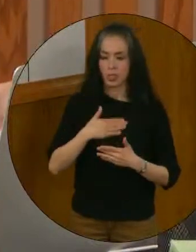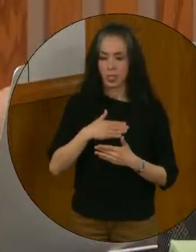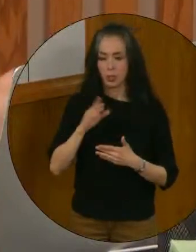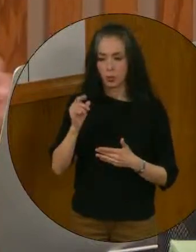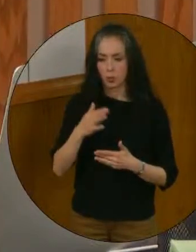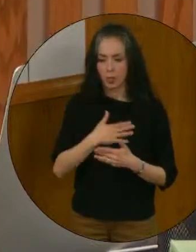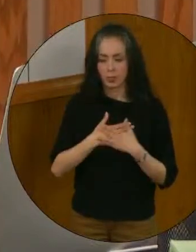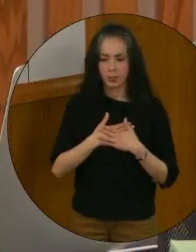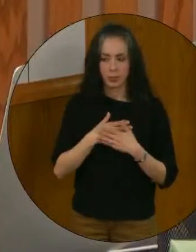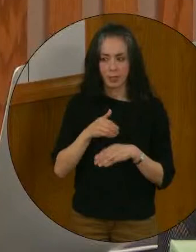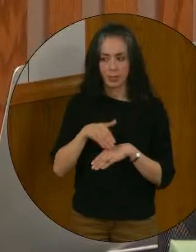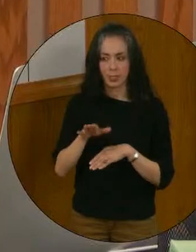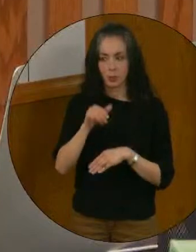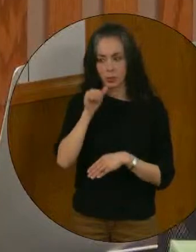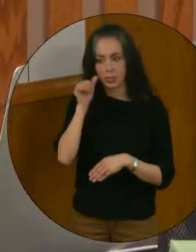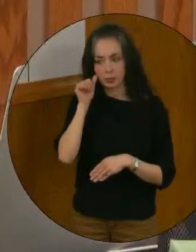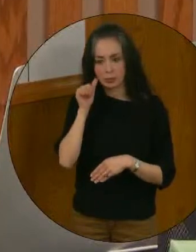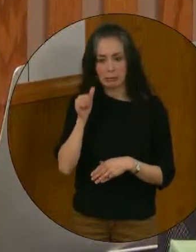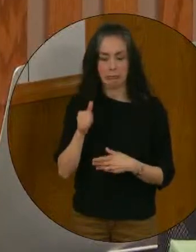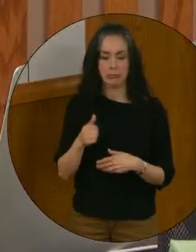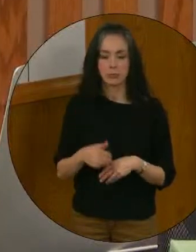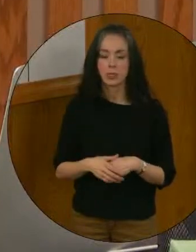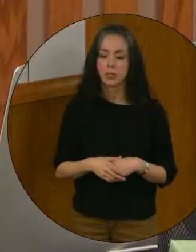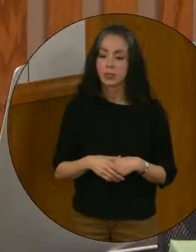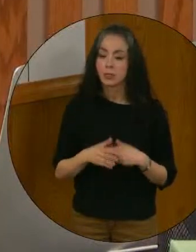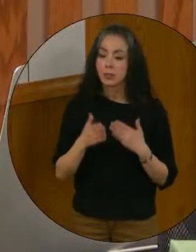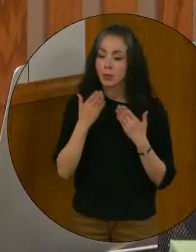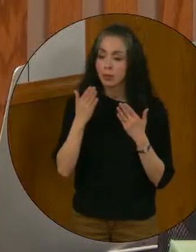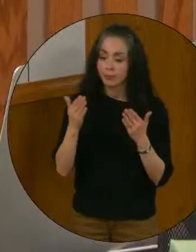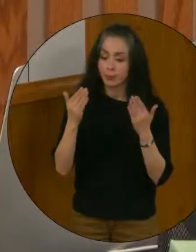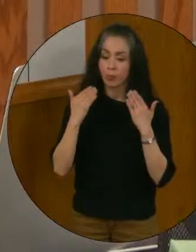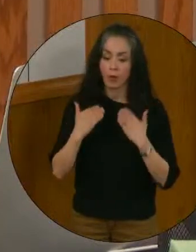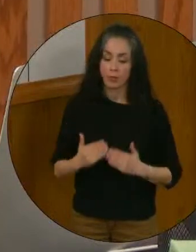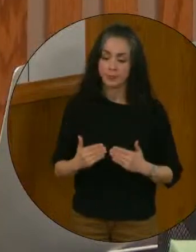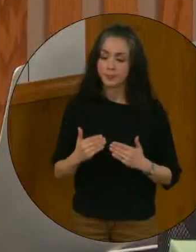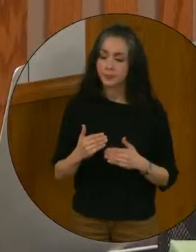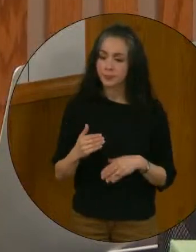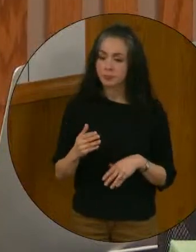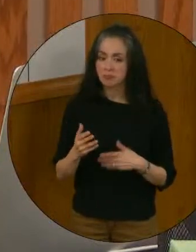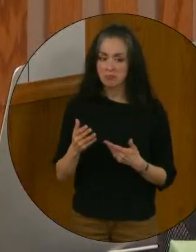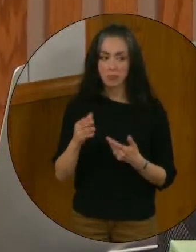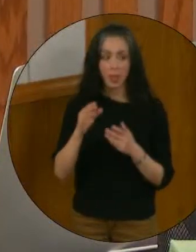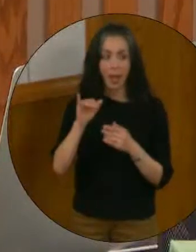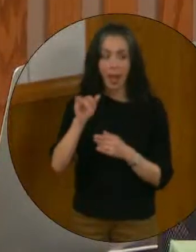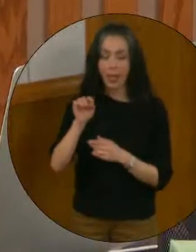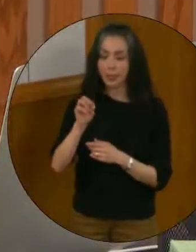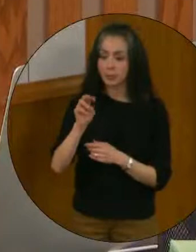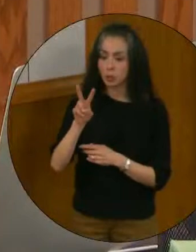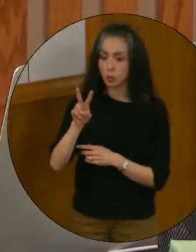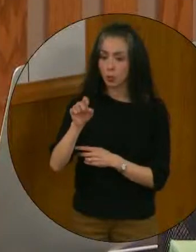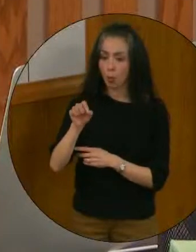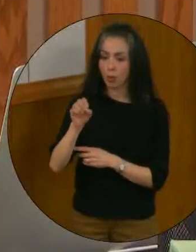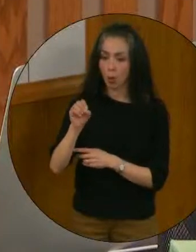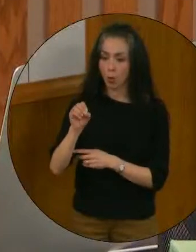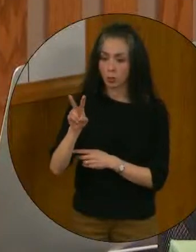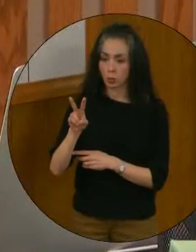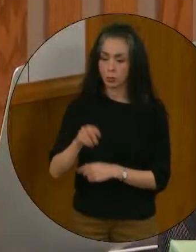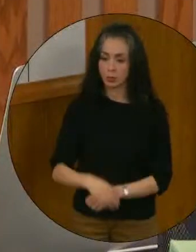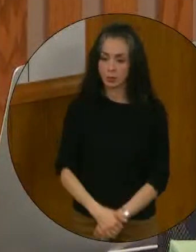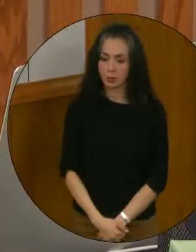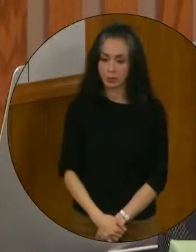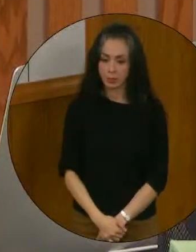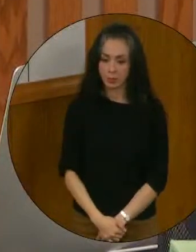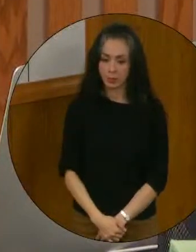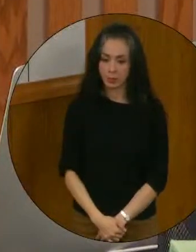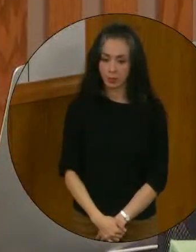yesterday. Okay. All right, I think we can move on safely to item 2.02.